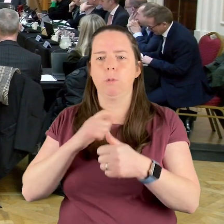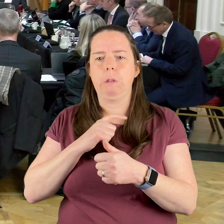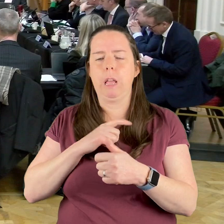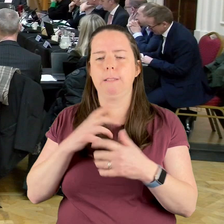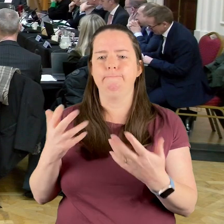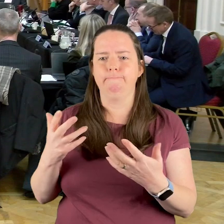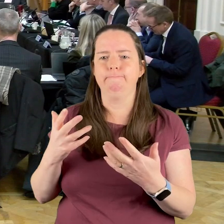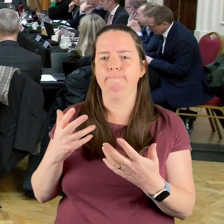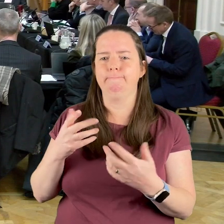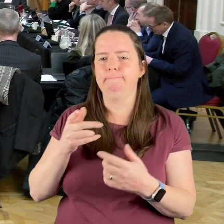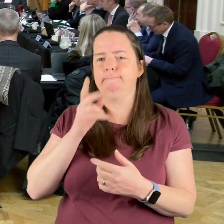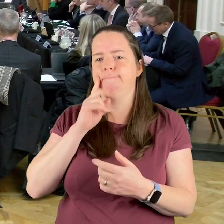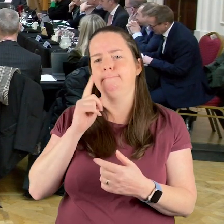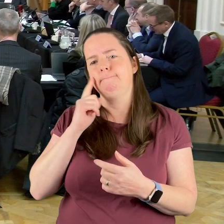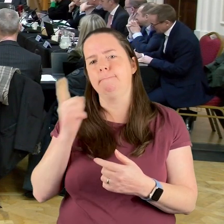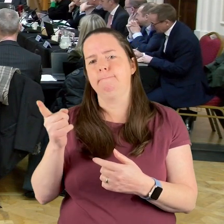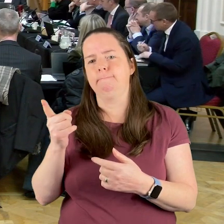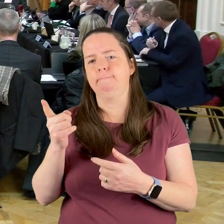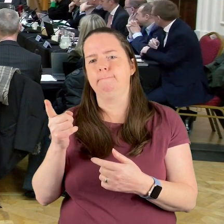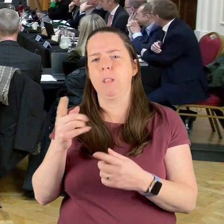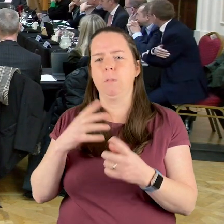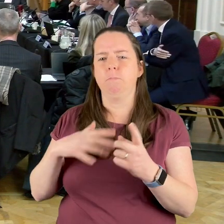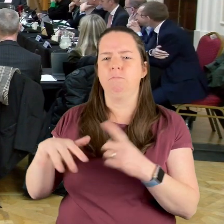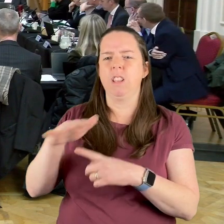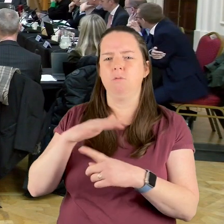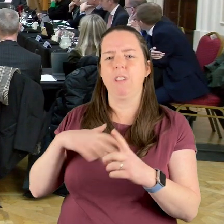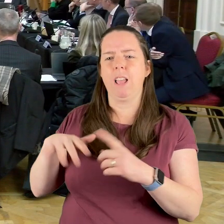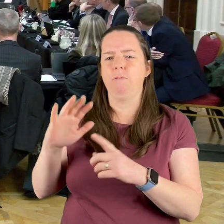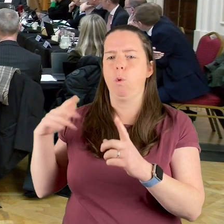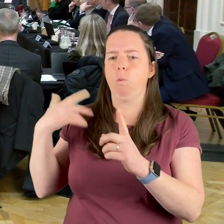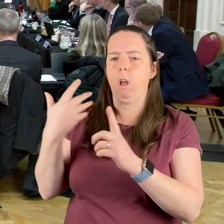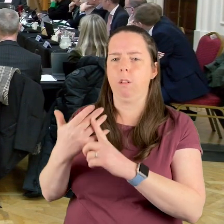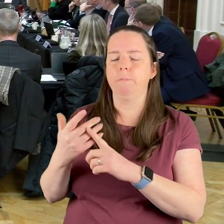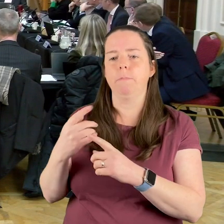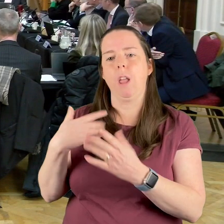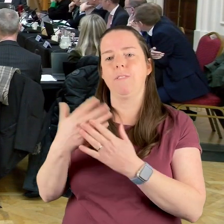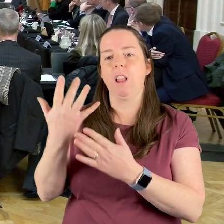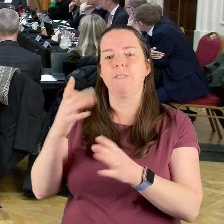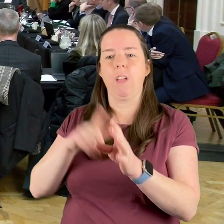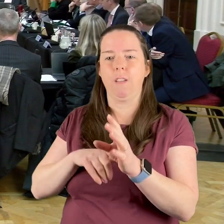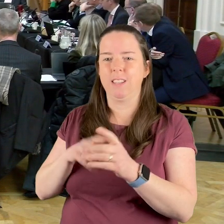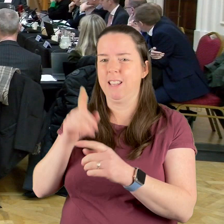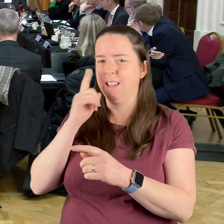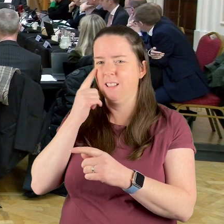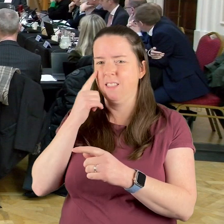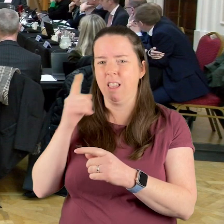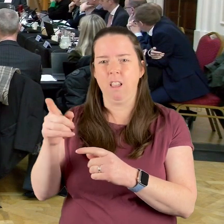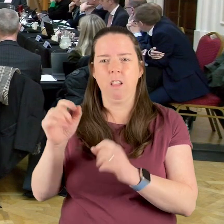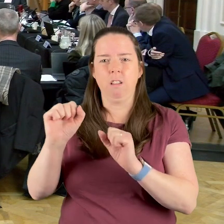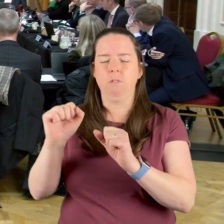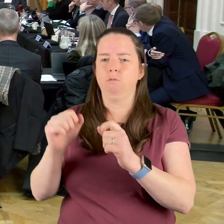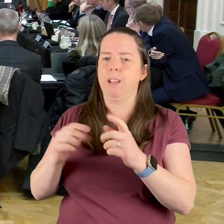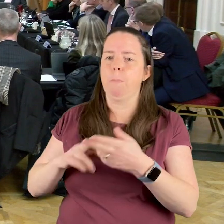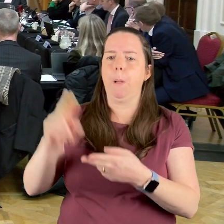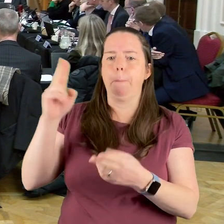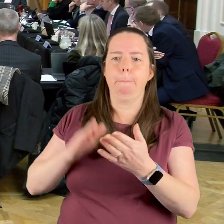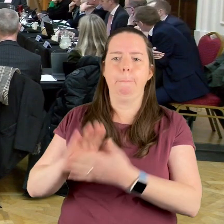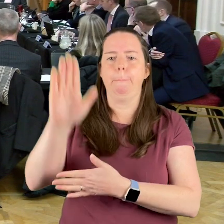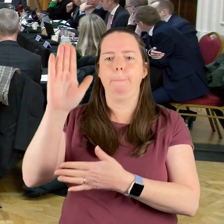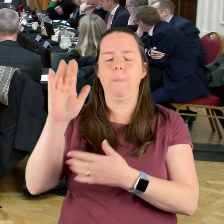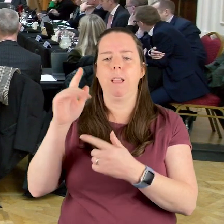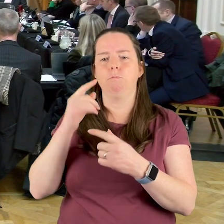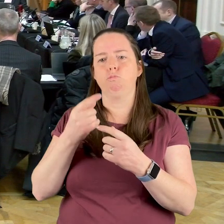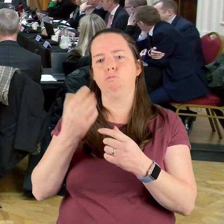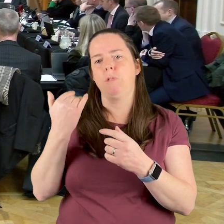the APC does, and I wanted to just say congratulations, because I saw it in its kind of, well, that had been around for a while, in its infancy, really, and over the